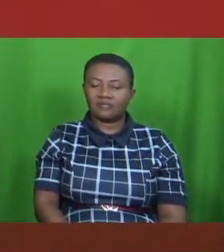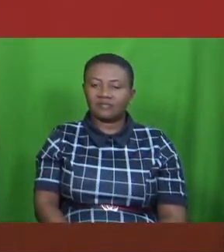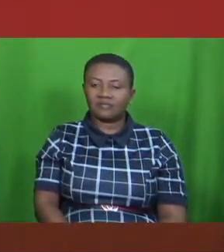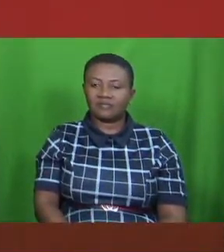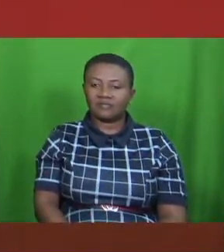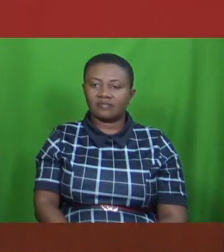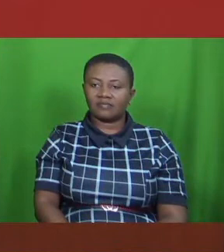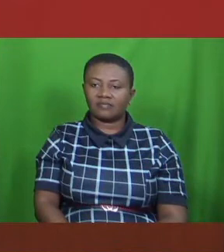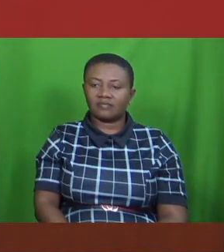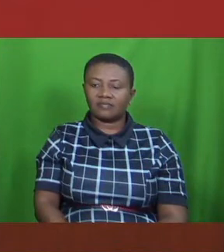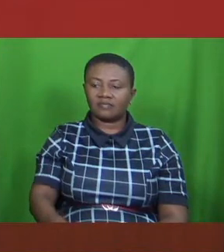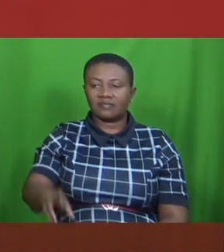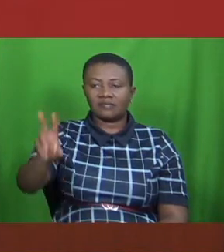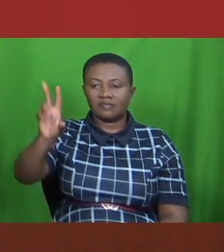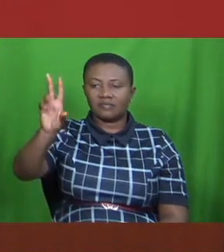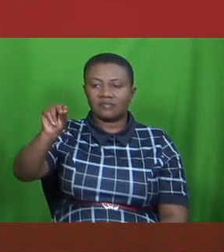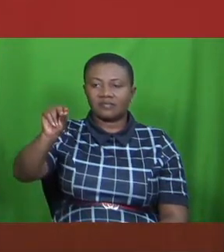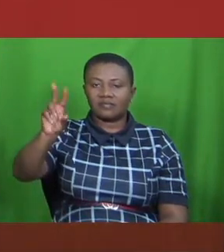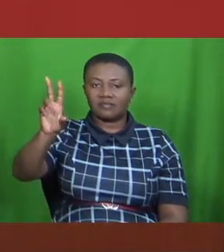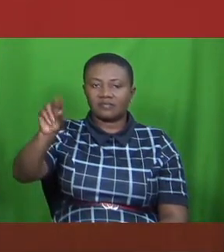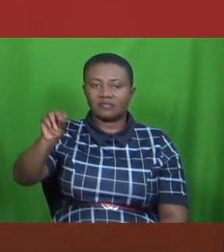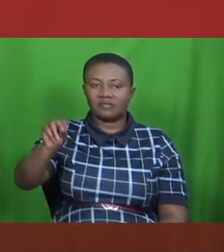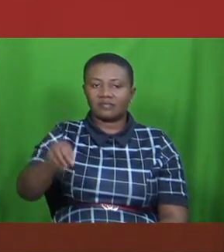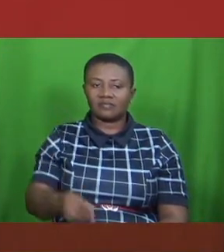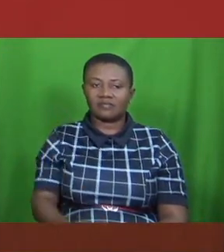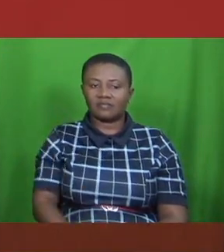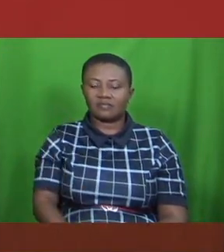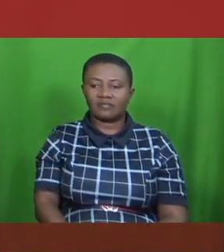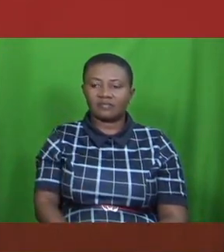Page 30.